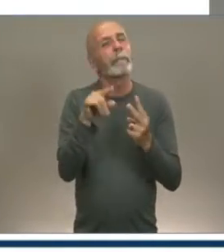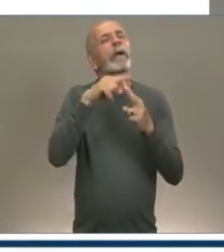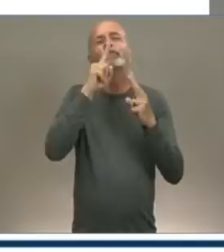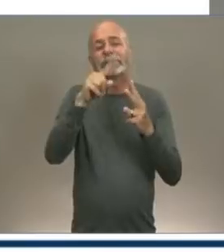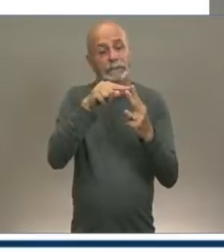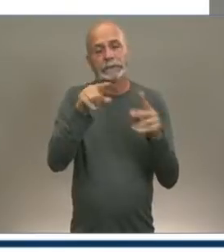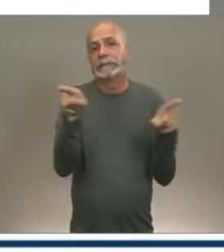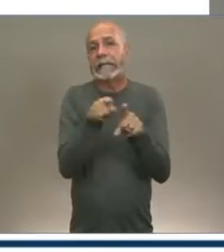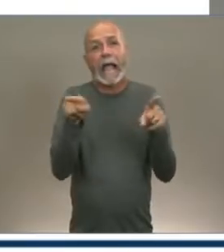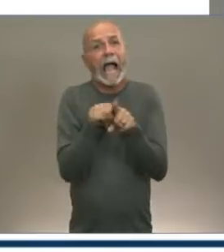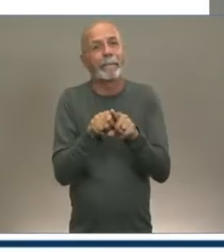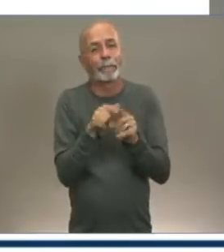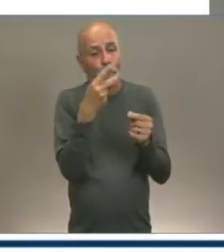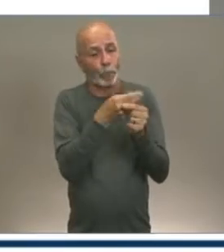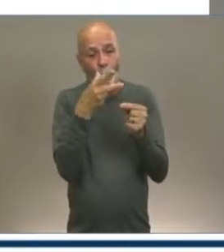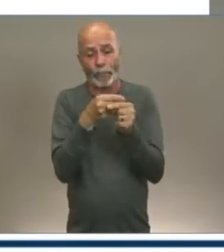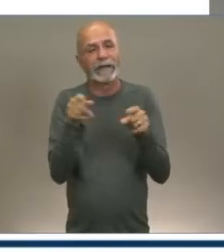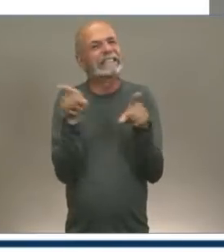vaccine.